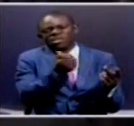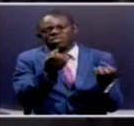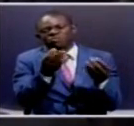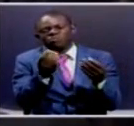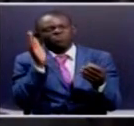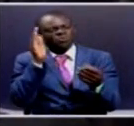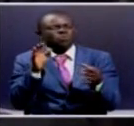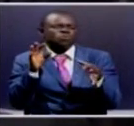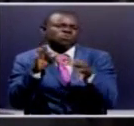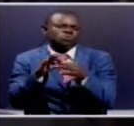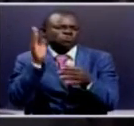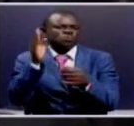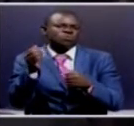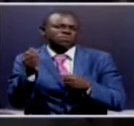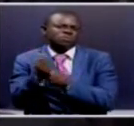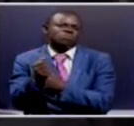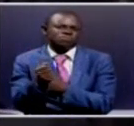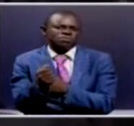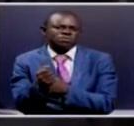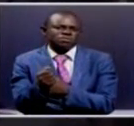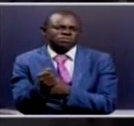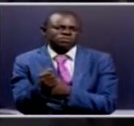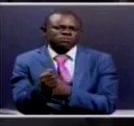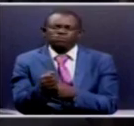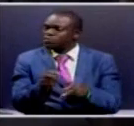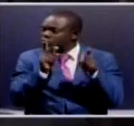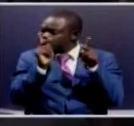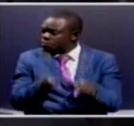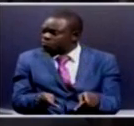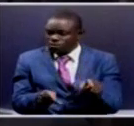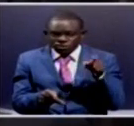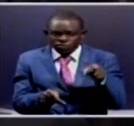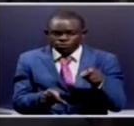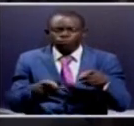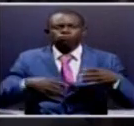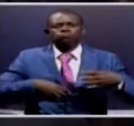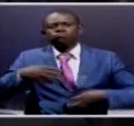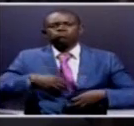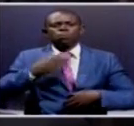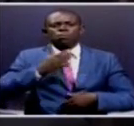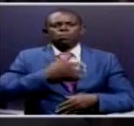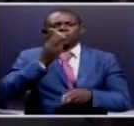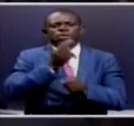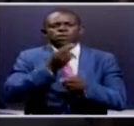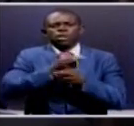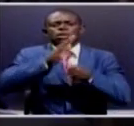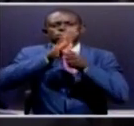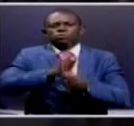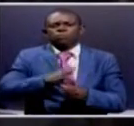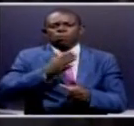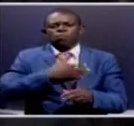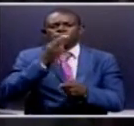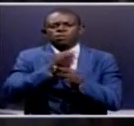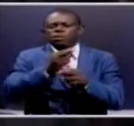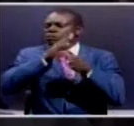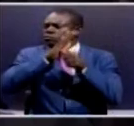that your rights are being abrogated when you want to mobilize a political party. And on the